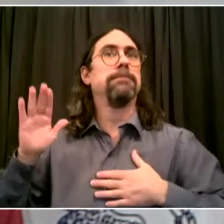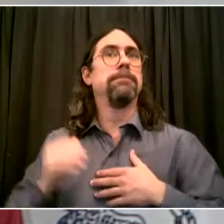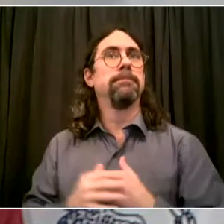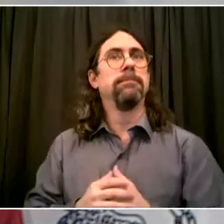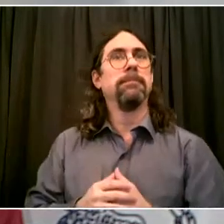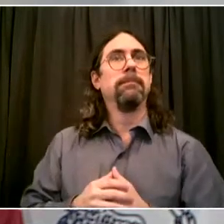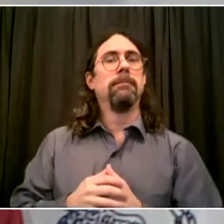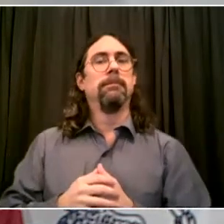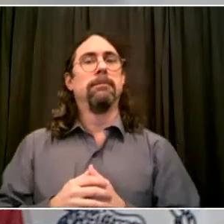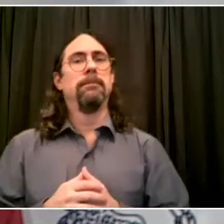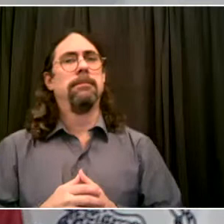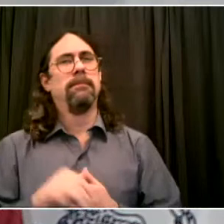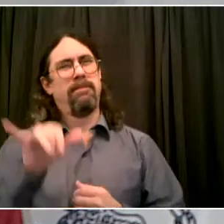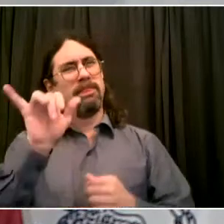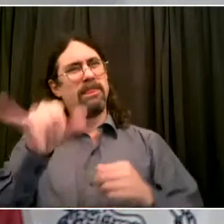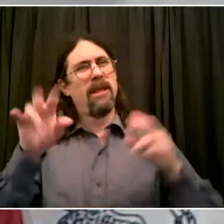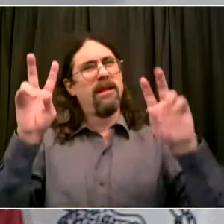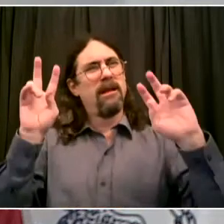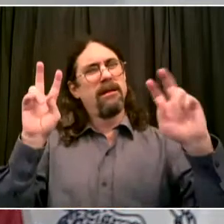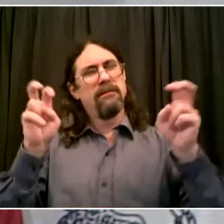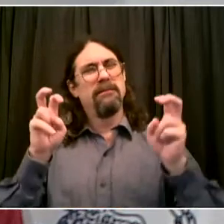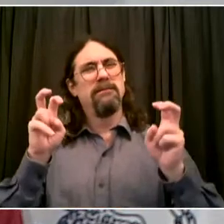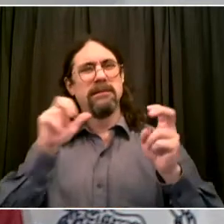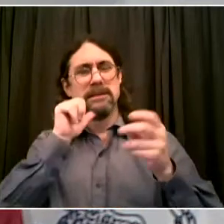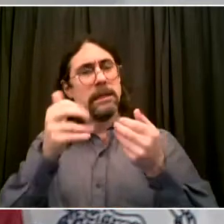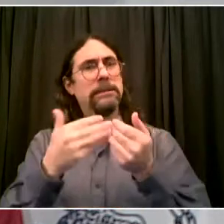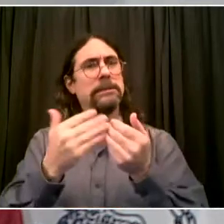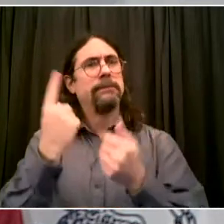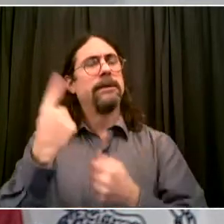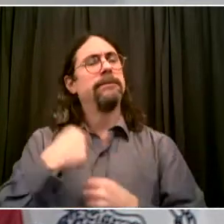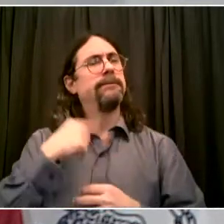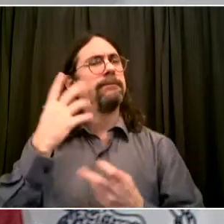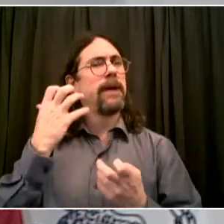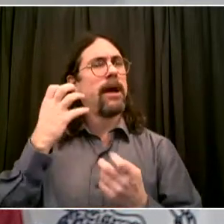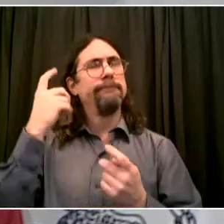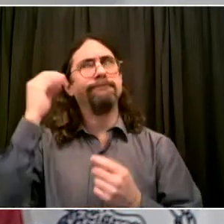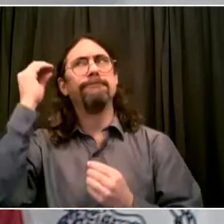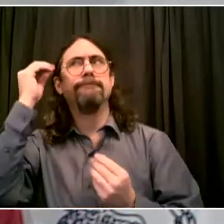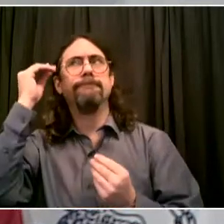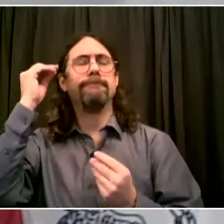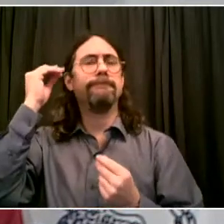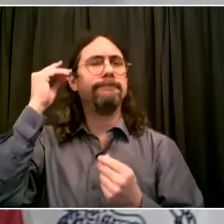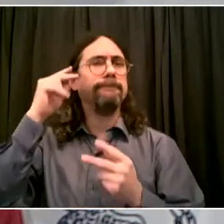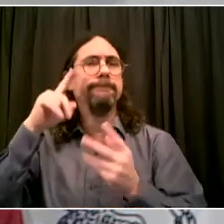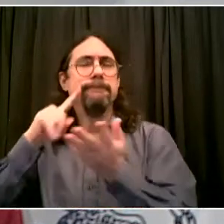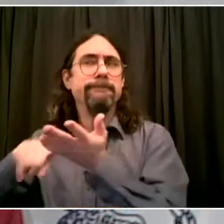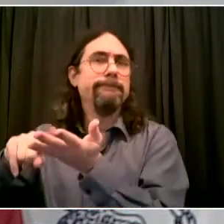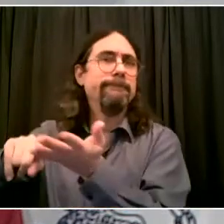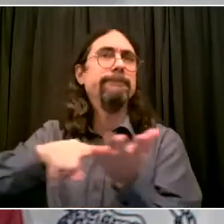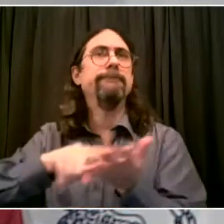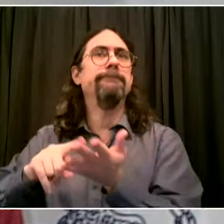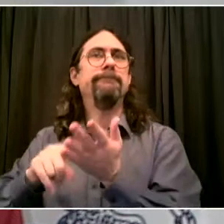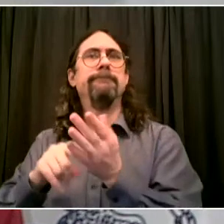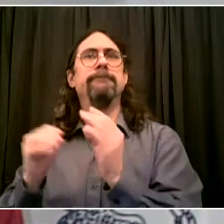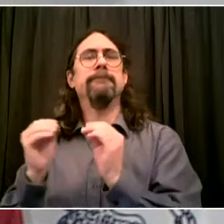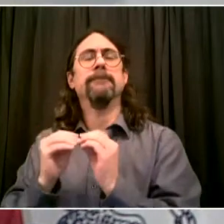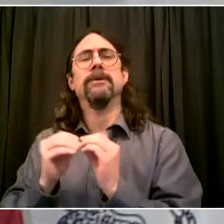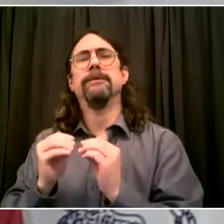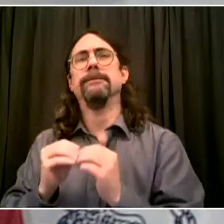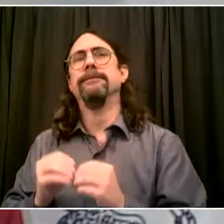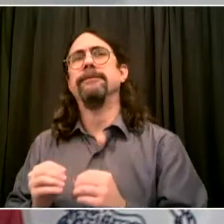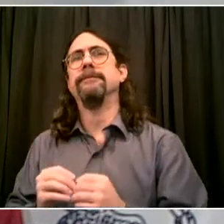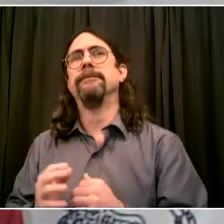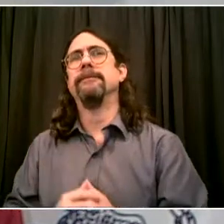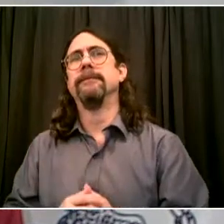we're going to see comprehensive immigration reform and a path to citizenship for folks who are here in this country who are